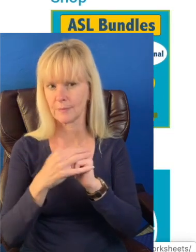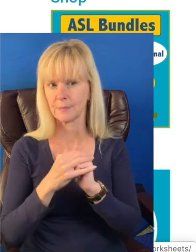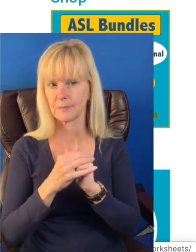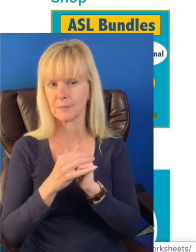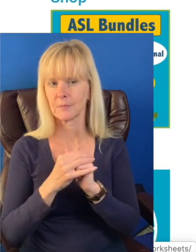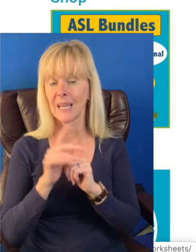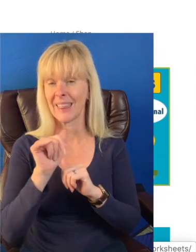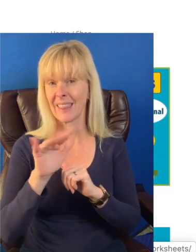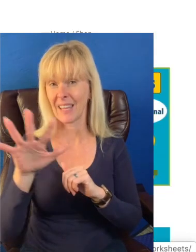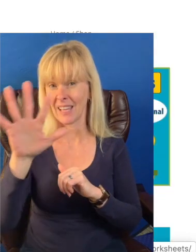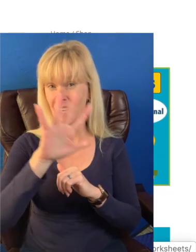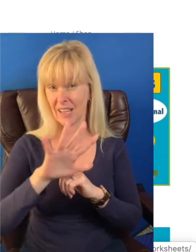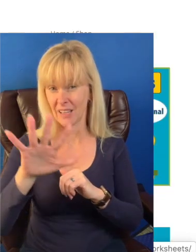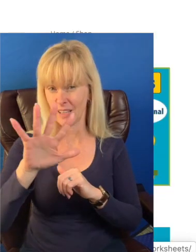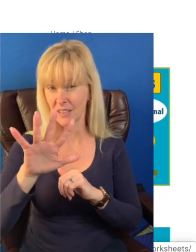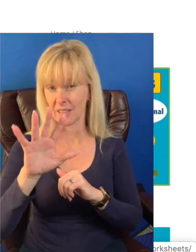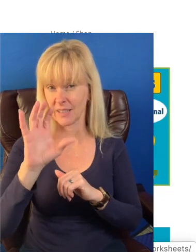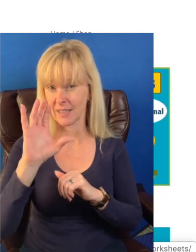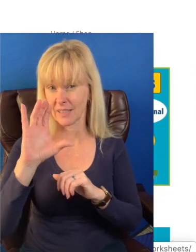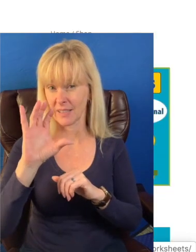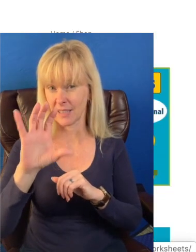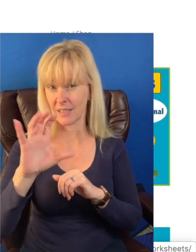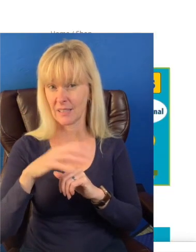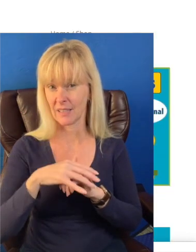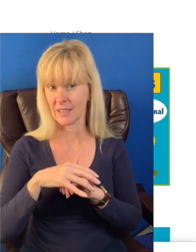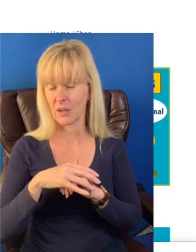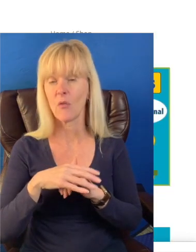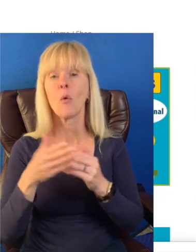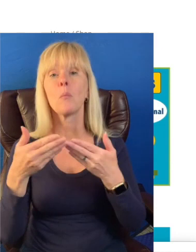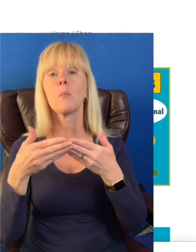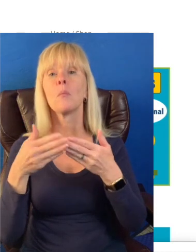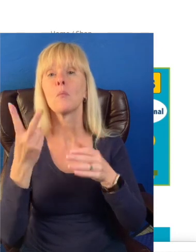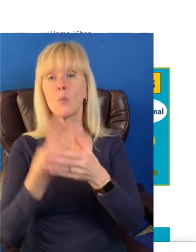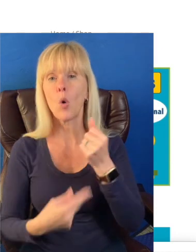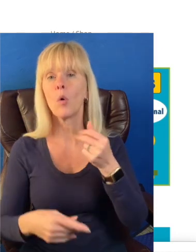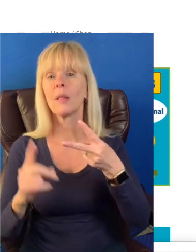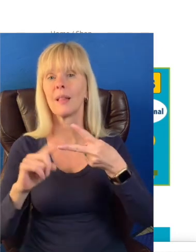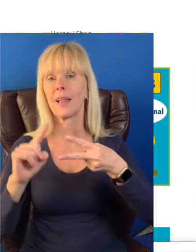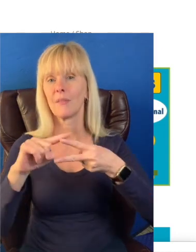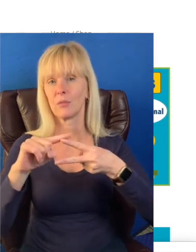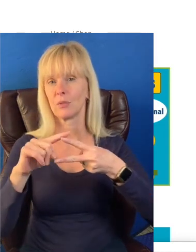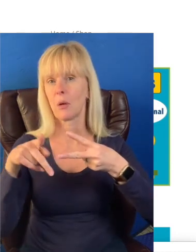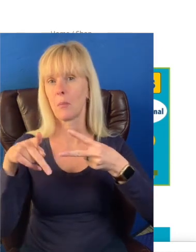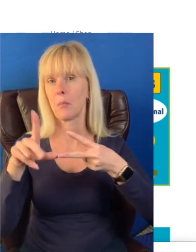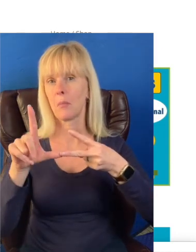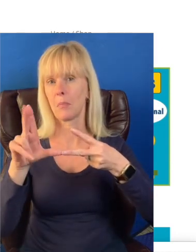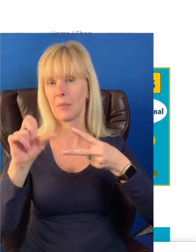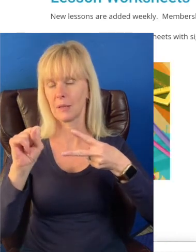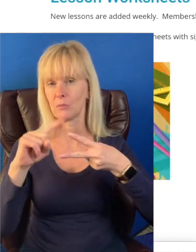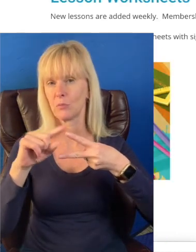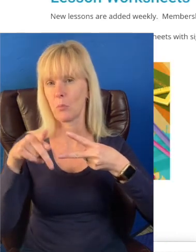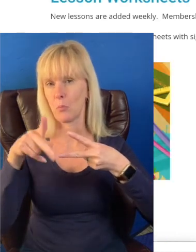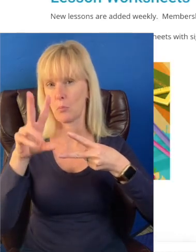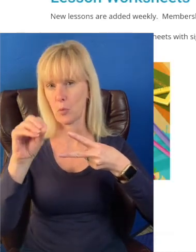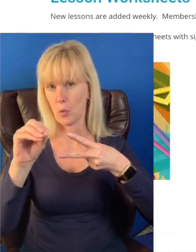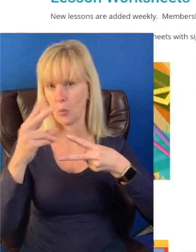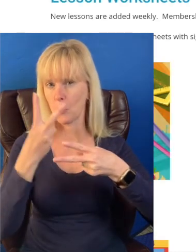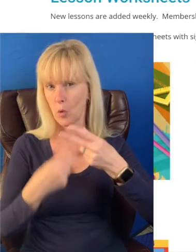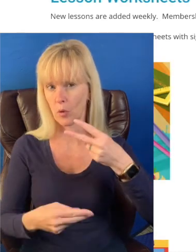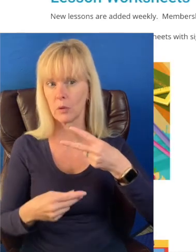more. This one is going to be generalized for both level membership, Plus and